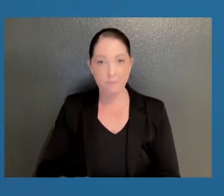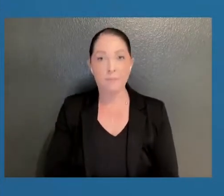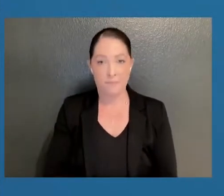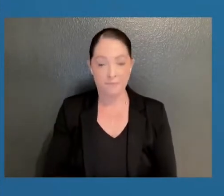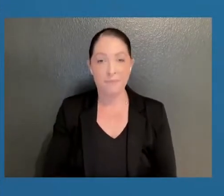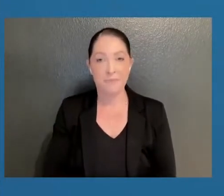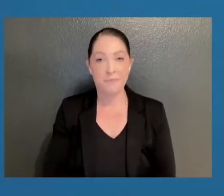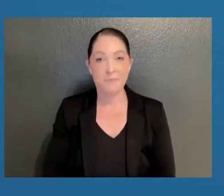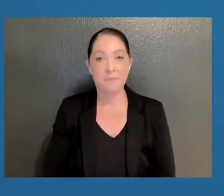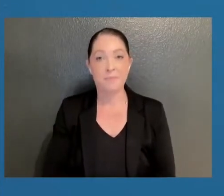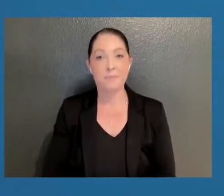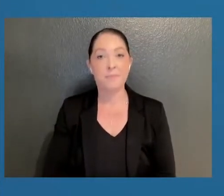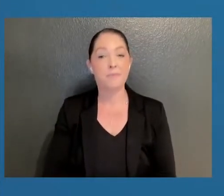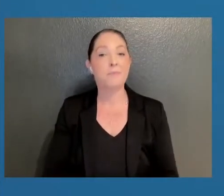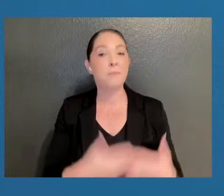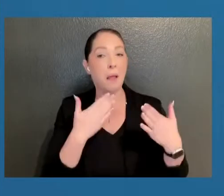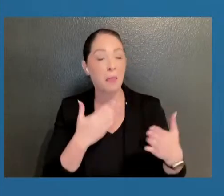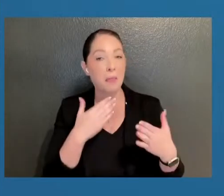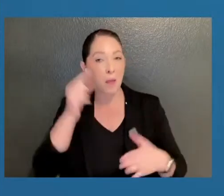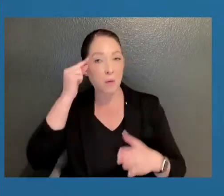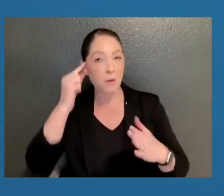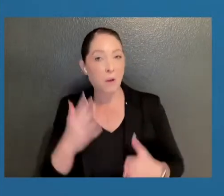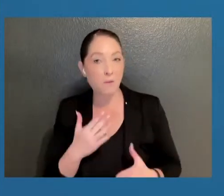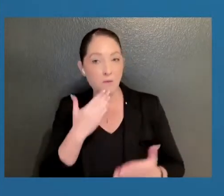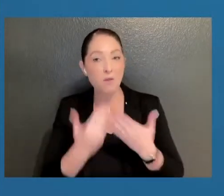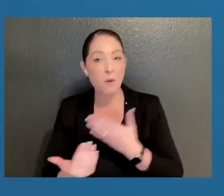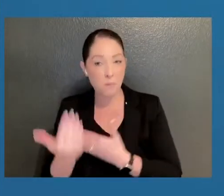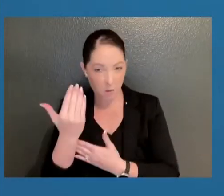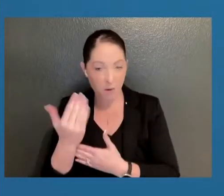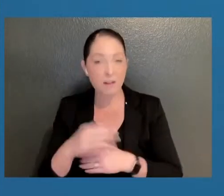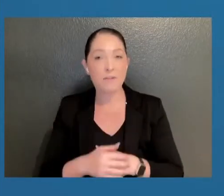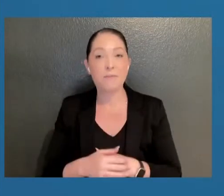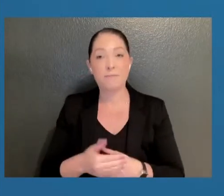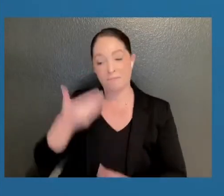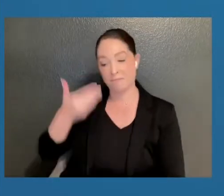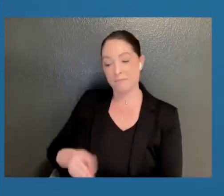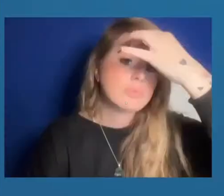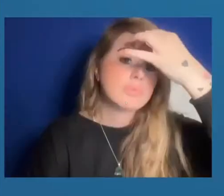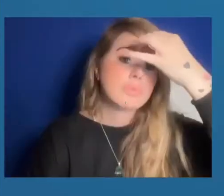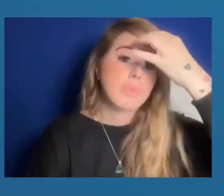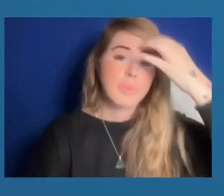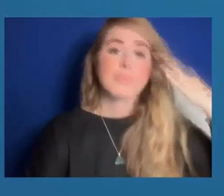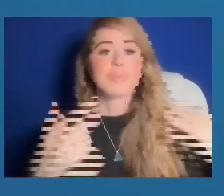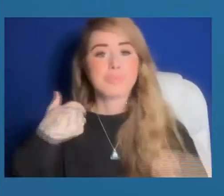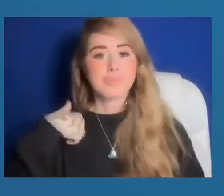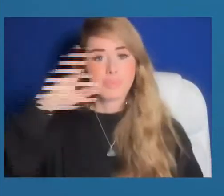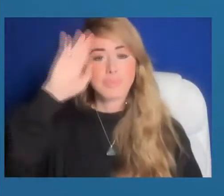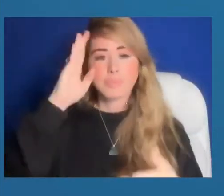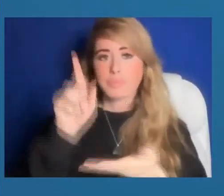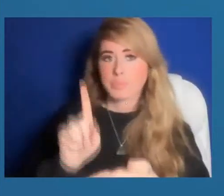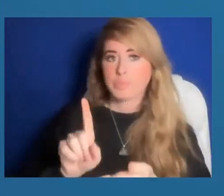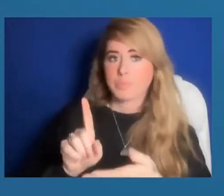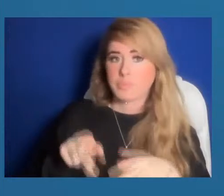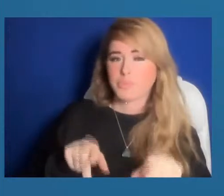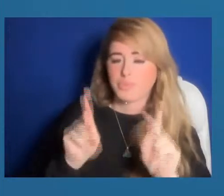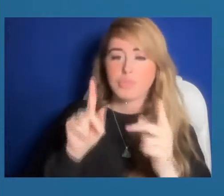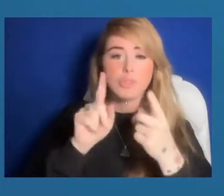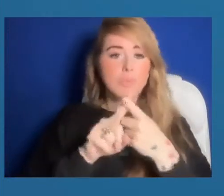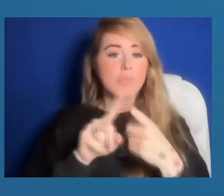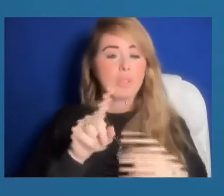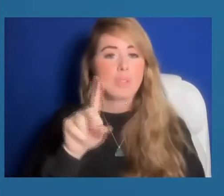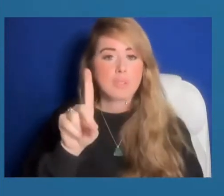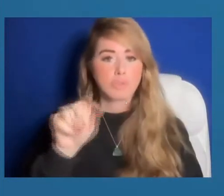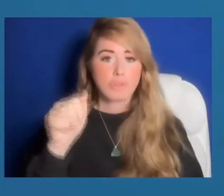Thank you so much, Governor. Good morning, ladies and gentlemen. I am Michael McMahon. I'm privileged and honored to be the District Attorney of Staten Island and